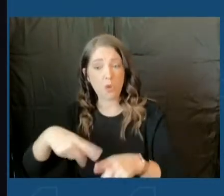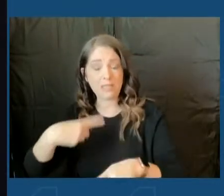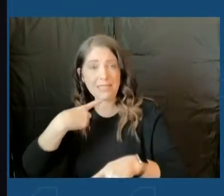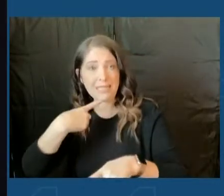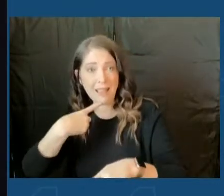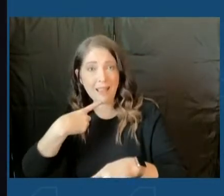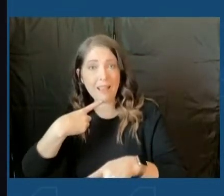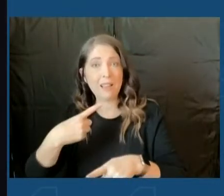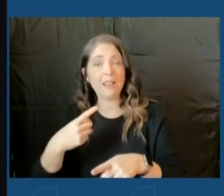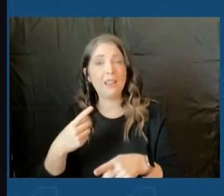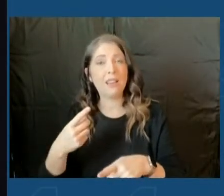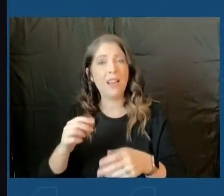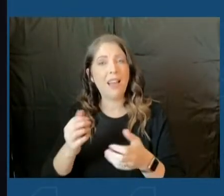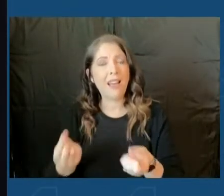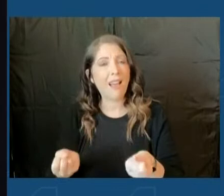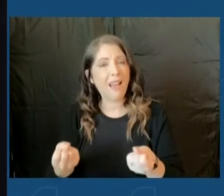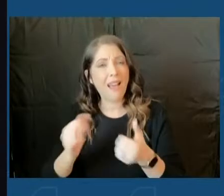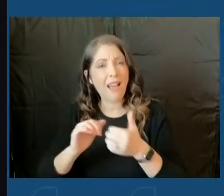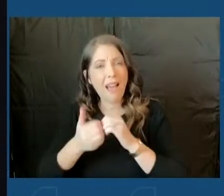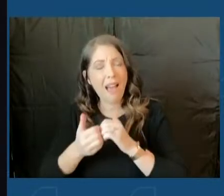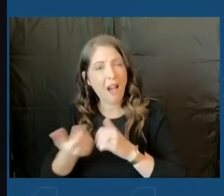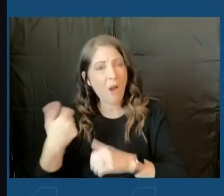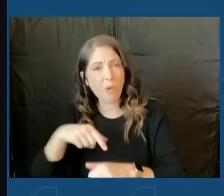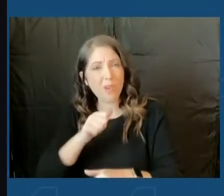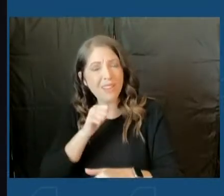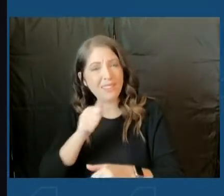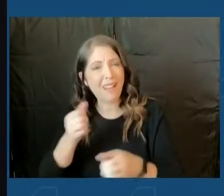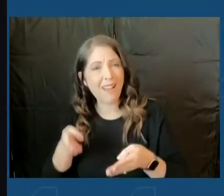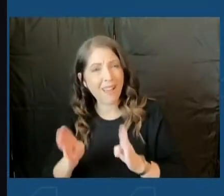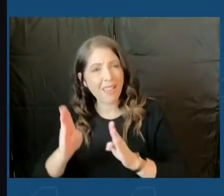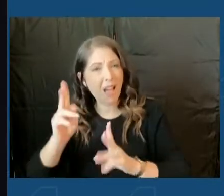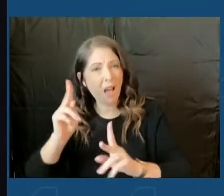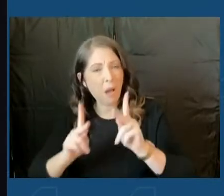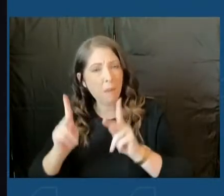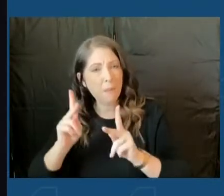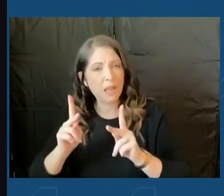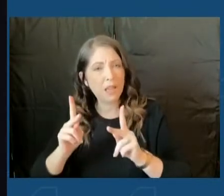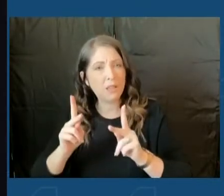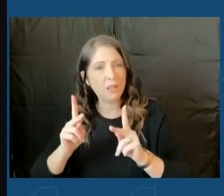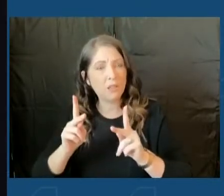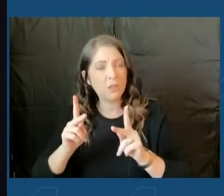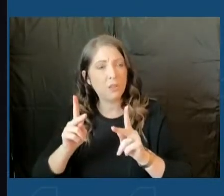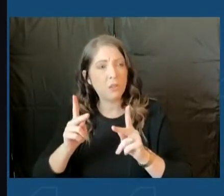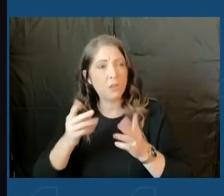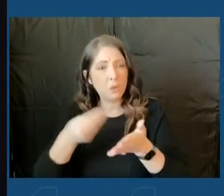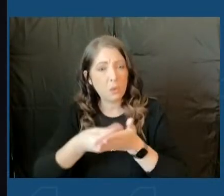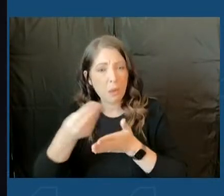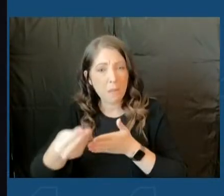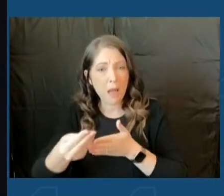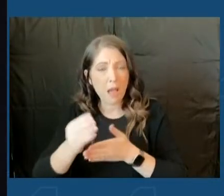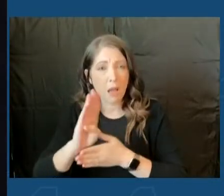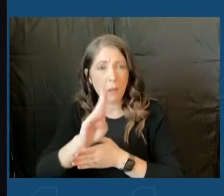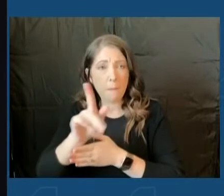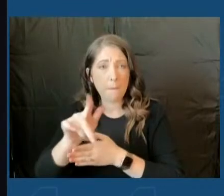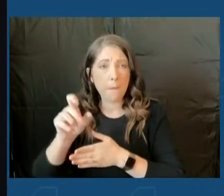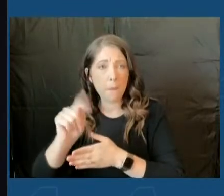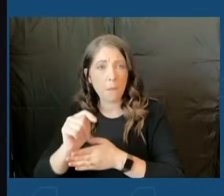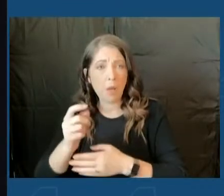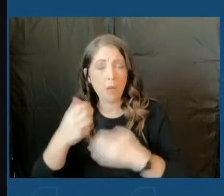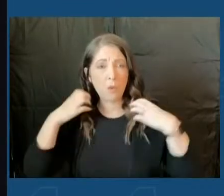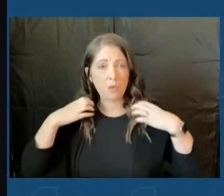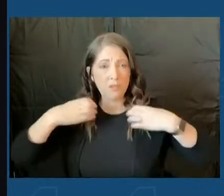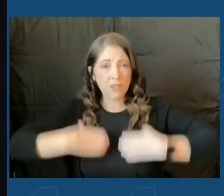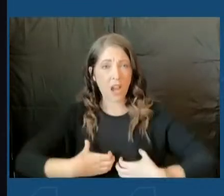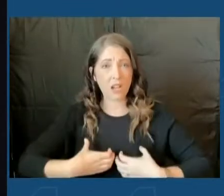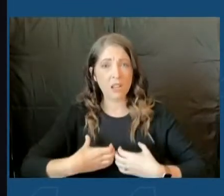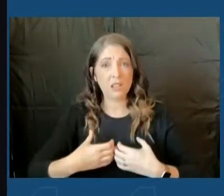that how could we not allow people to buy bulletproof vests? You know, she puts her child in